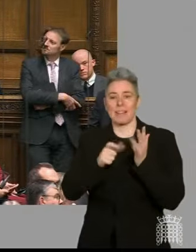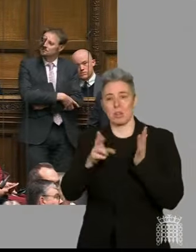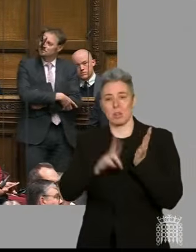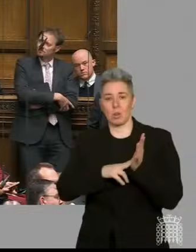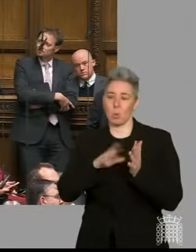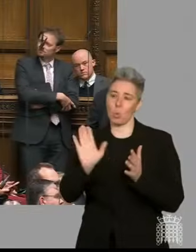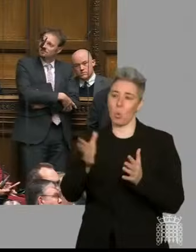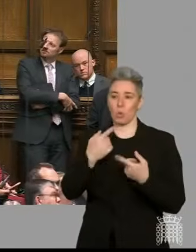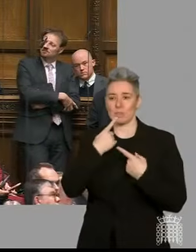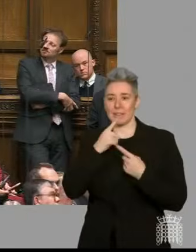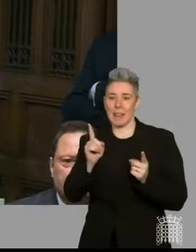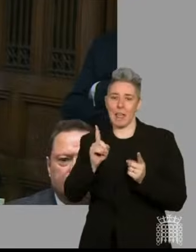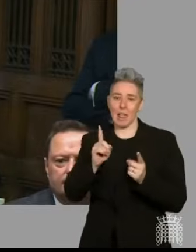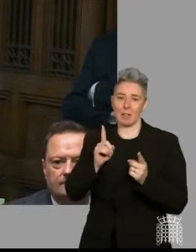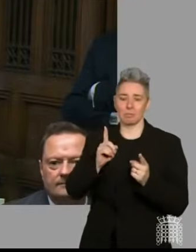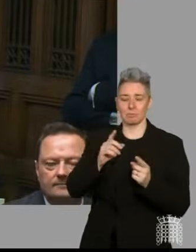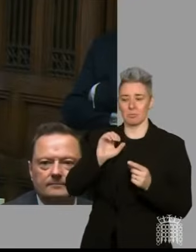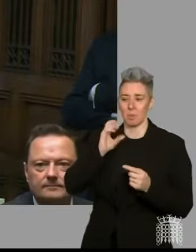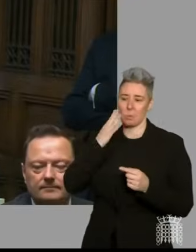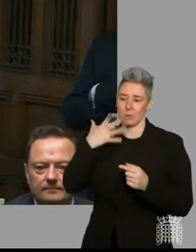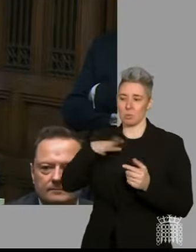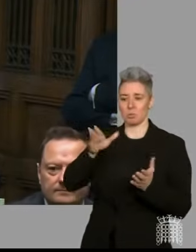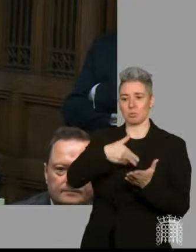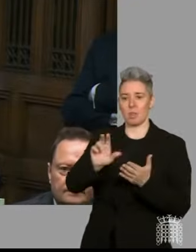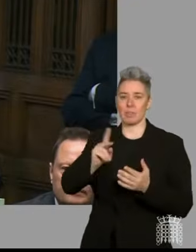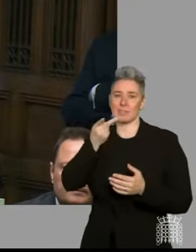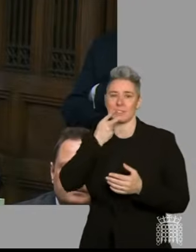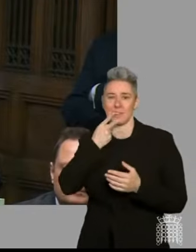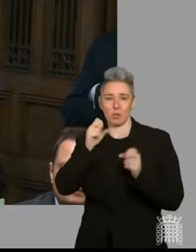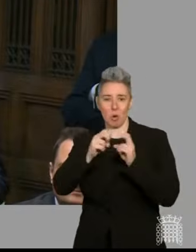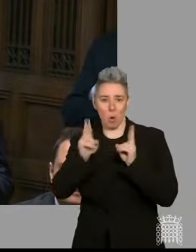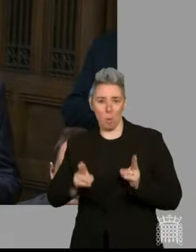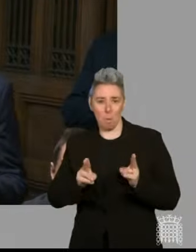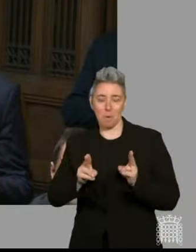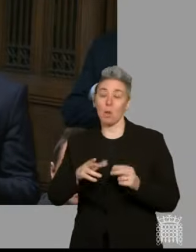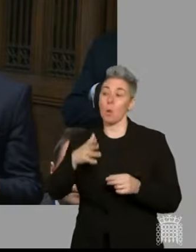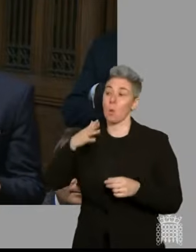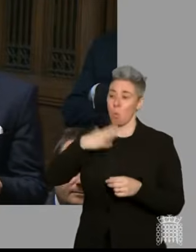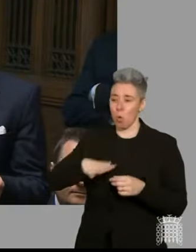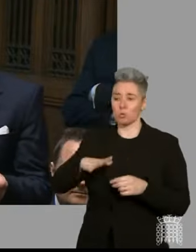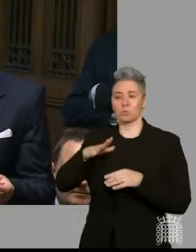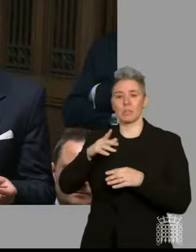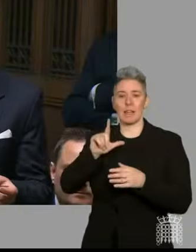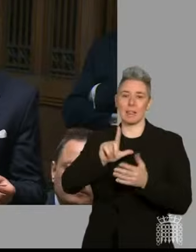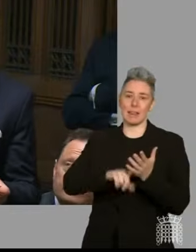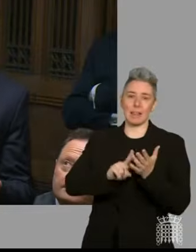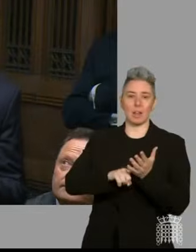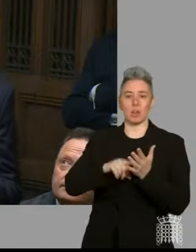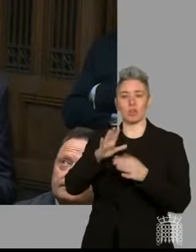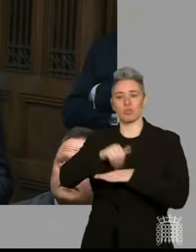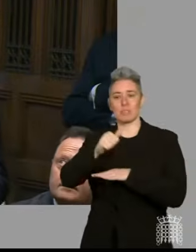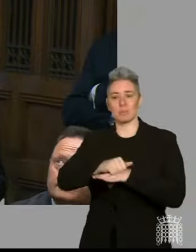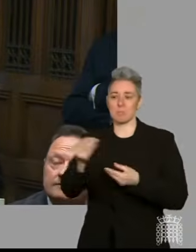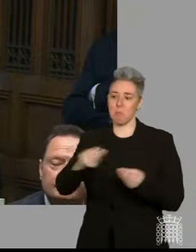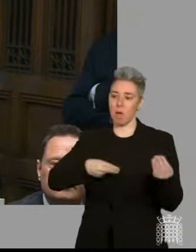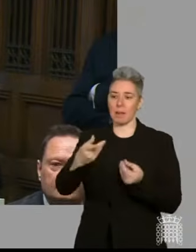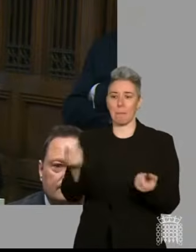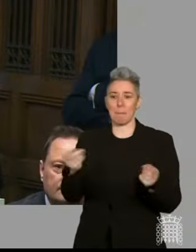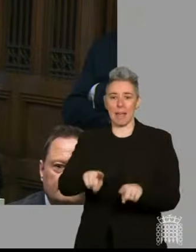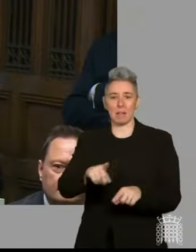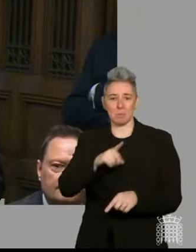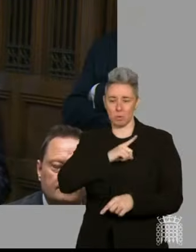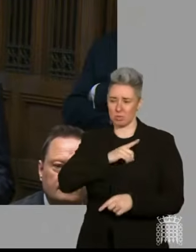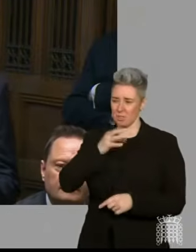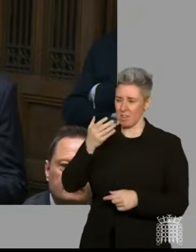Lincoln Christmas Market to be brought back after the Labour-run City Council cruelly closed it last year. The Labour City Councils refused to do what the people of Lincoln